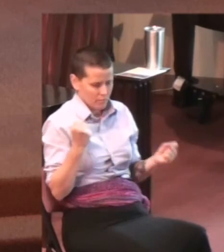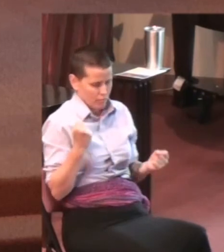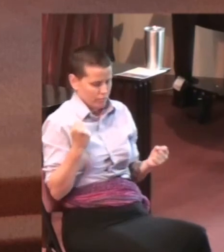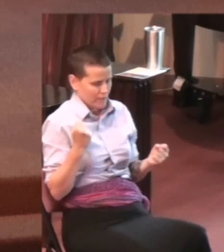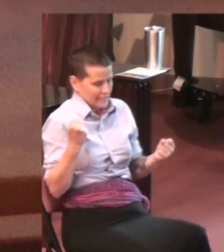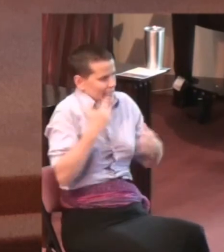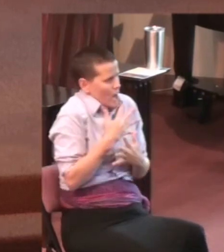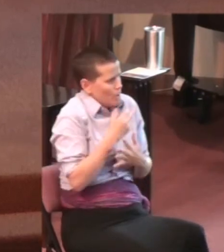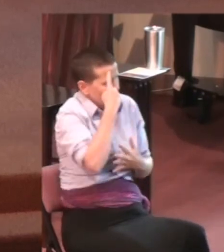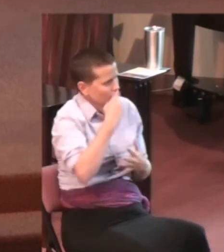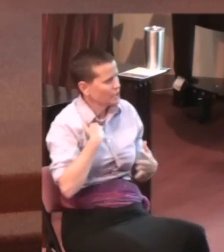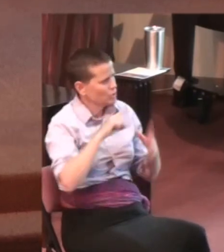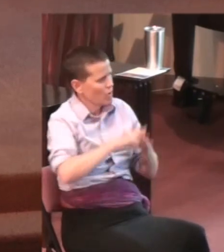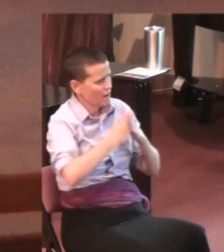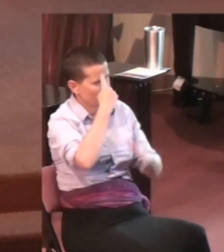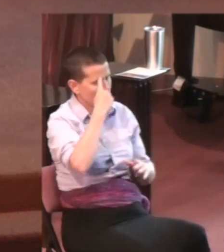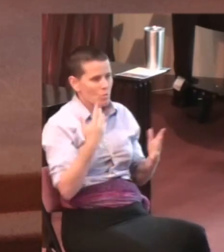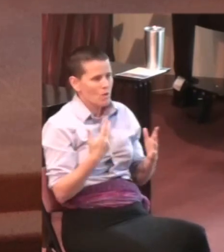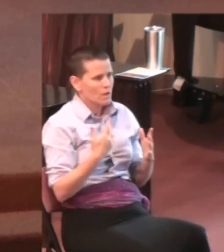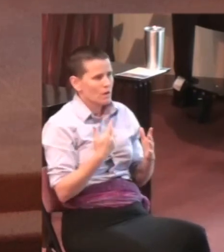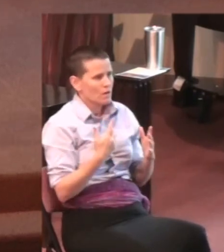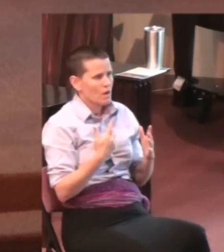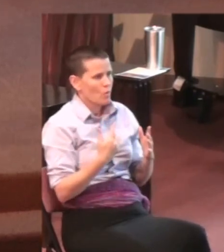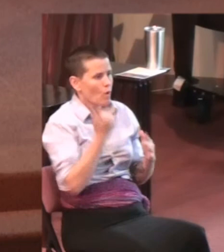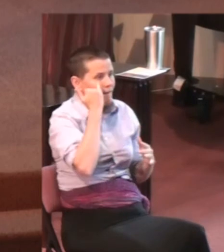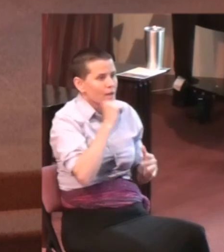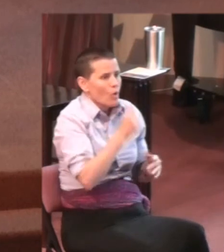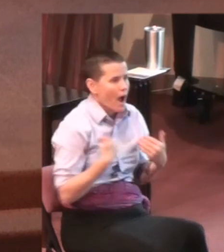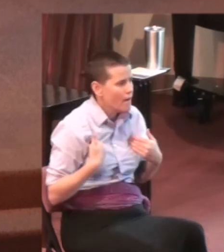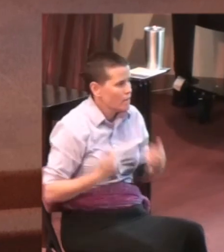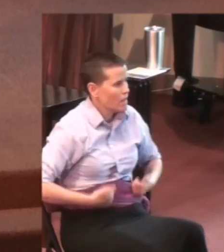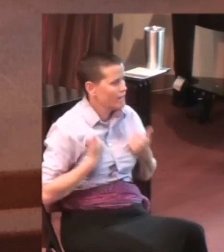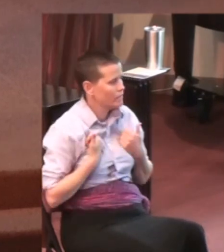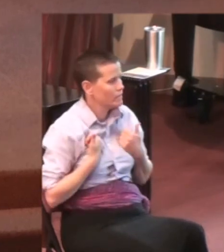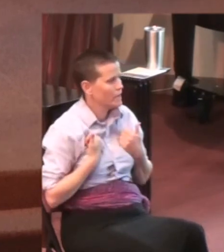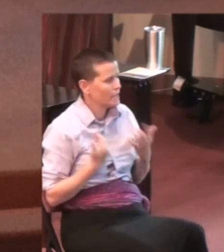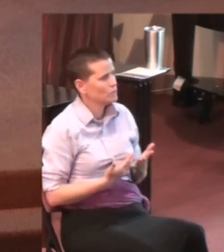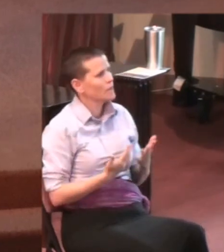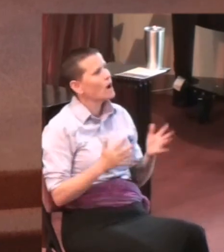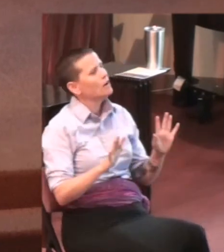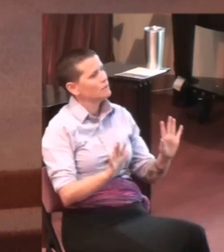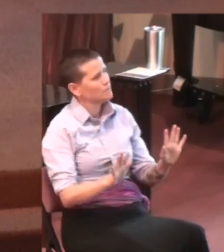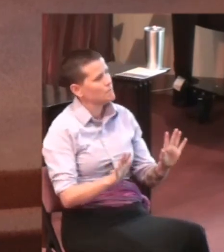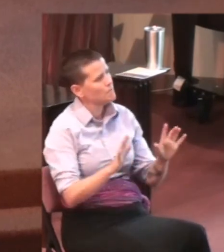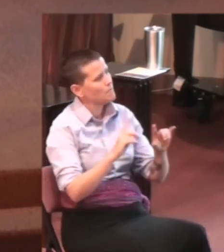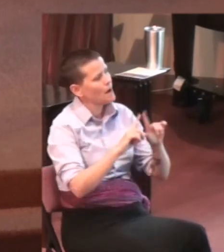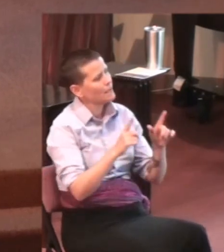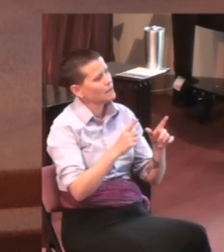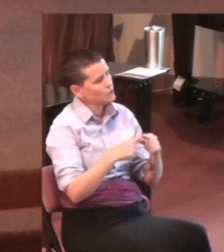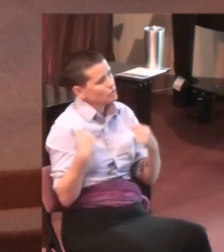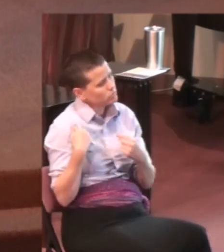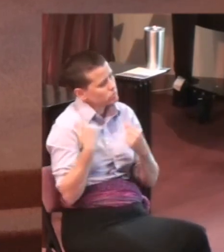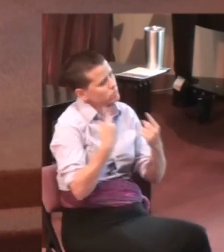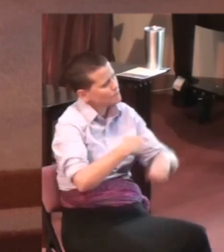like, wait a minute. I have a life. I can't not be. And I've heard that confirmed through